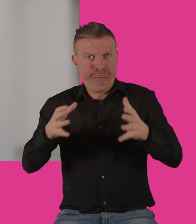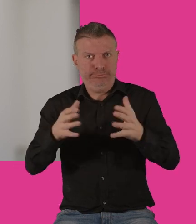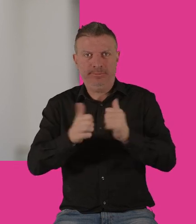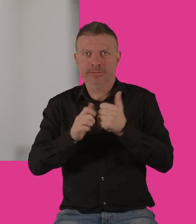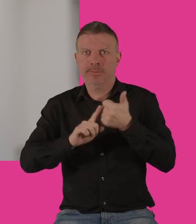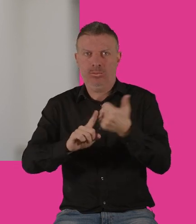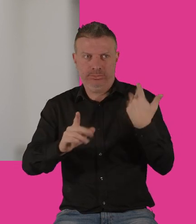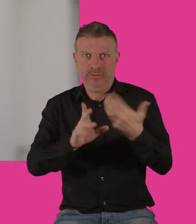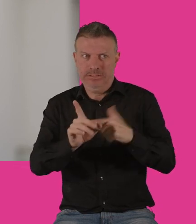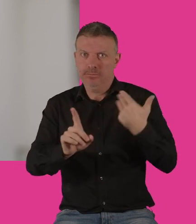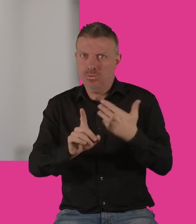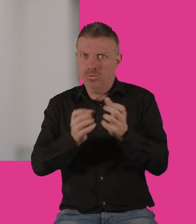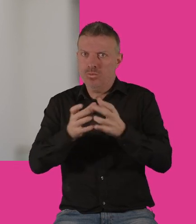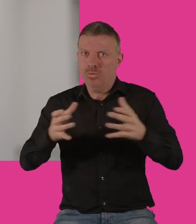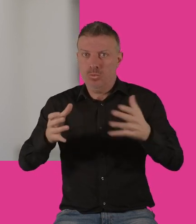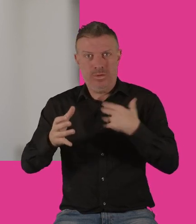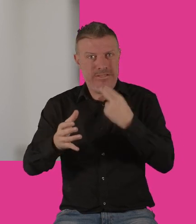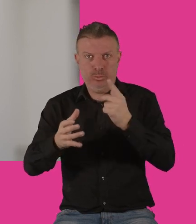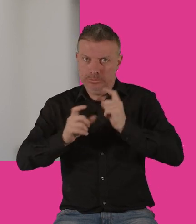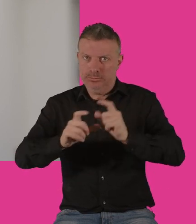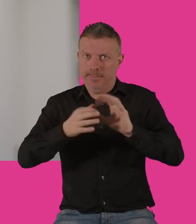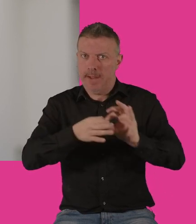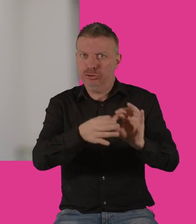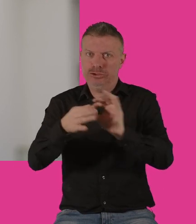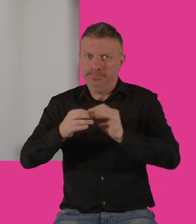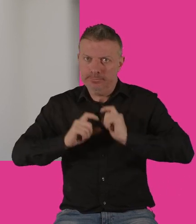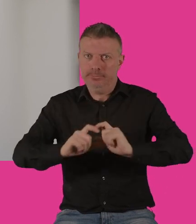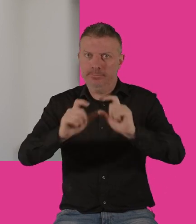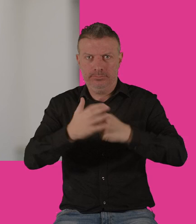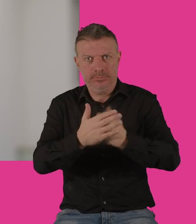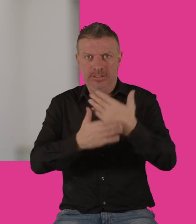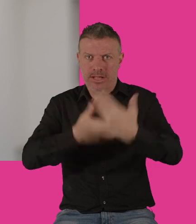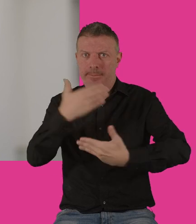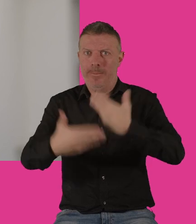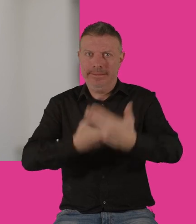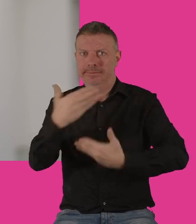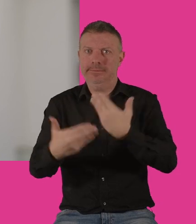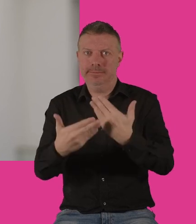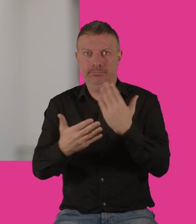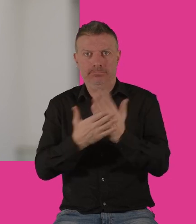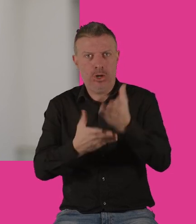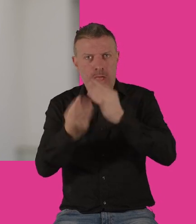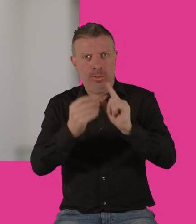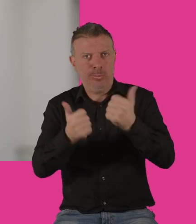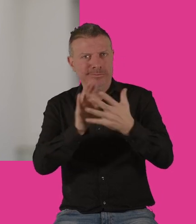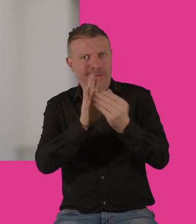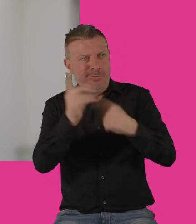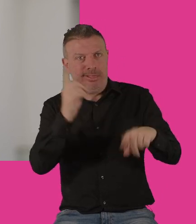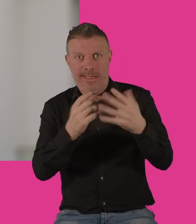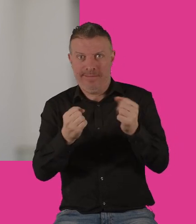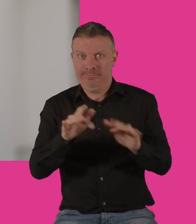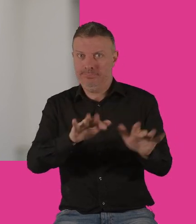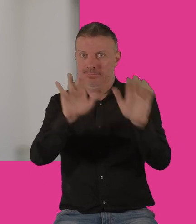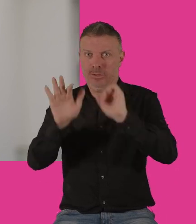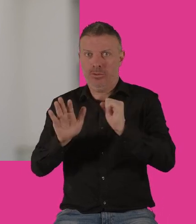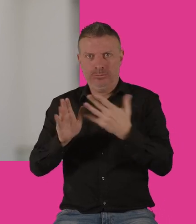recent years, and what we now have to do is continue partnership working to build upon that, learning from the great examples that are taking place right